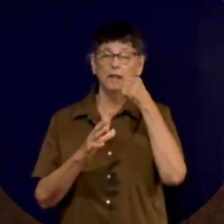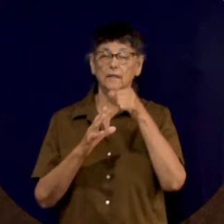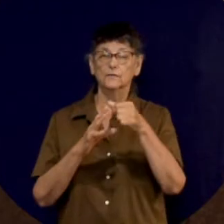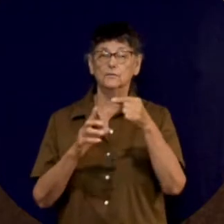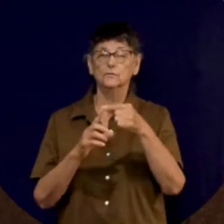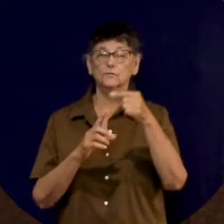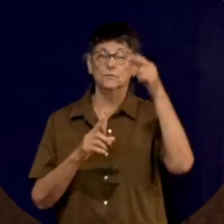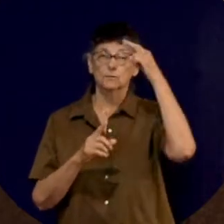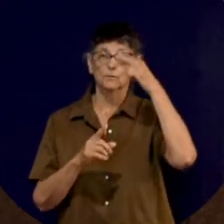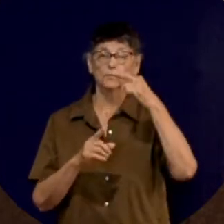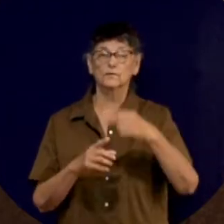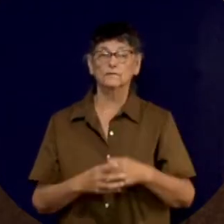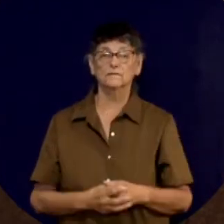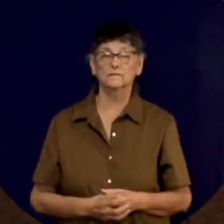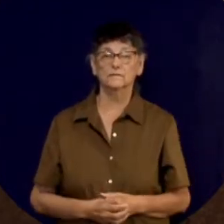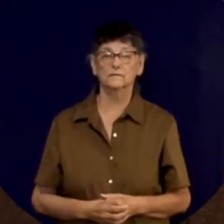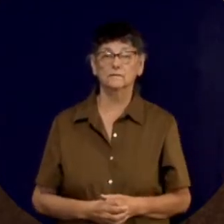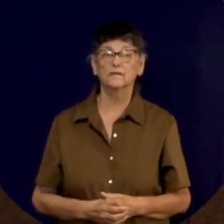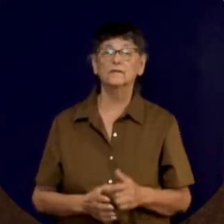the Romans.